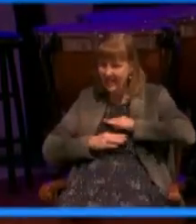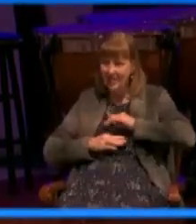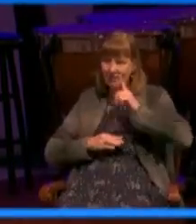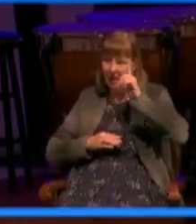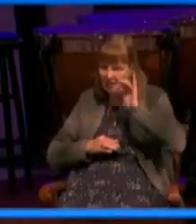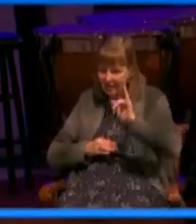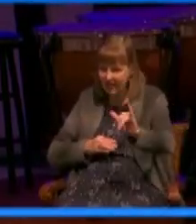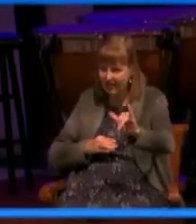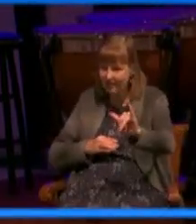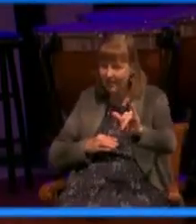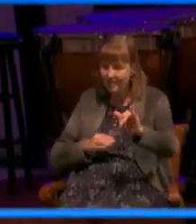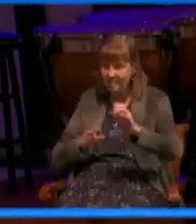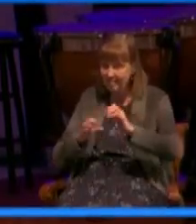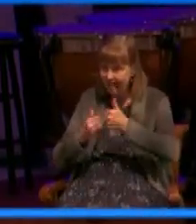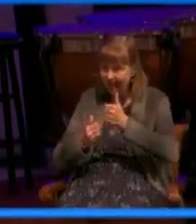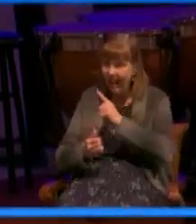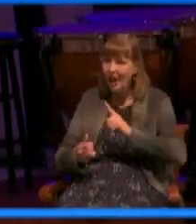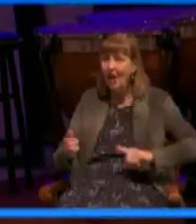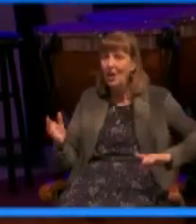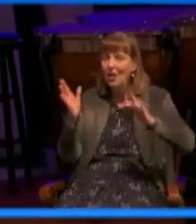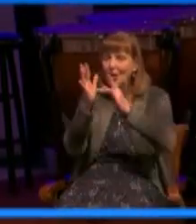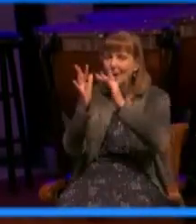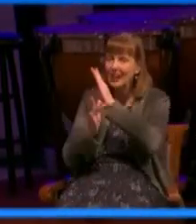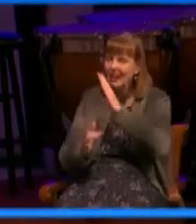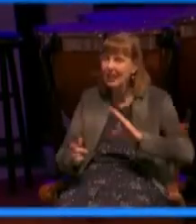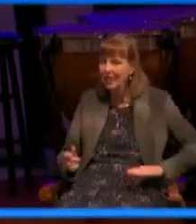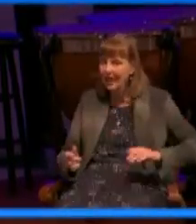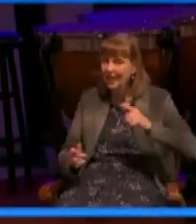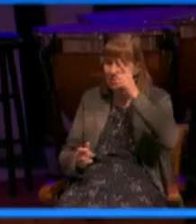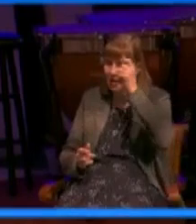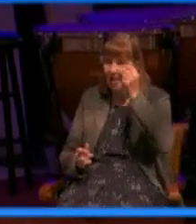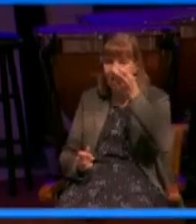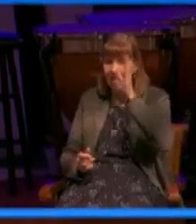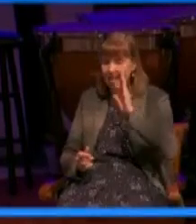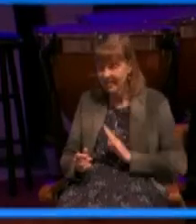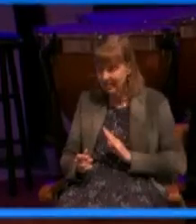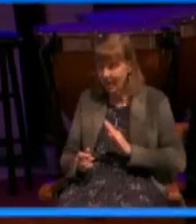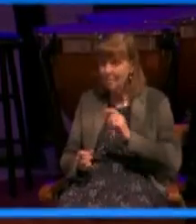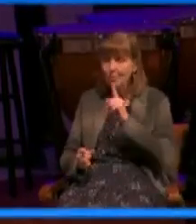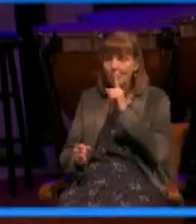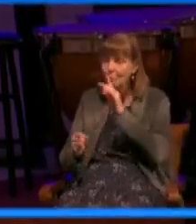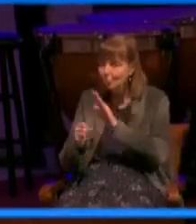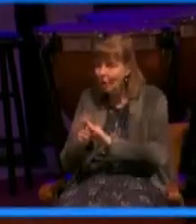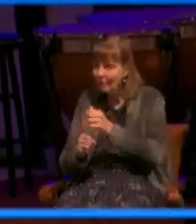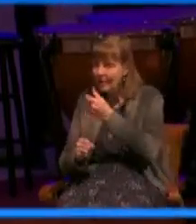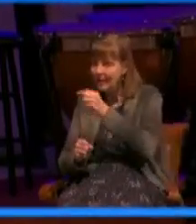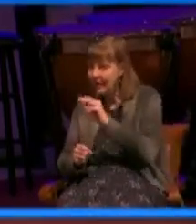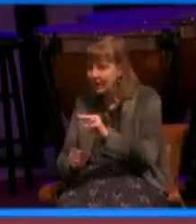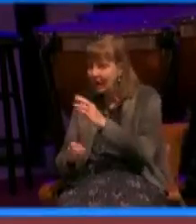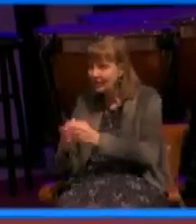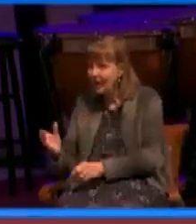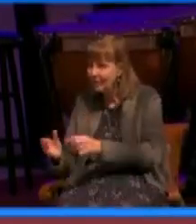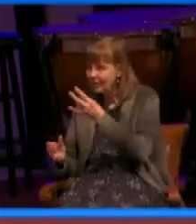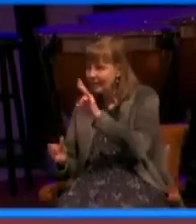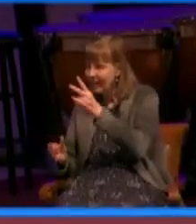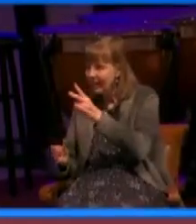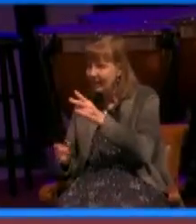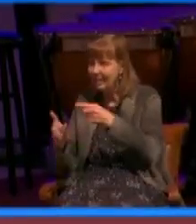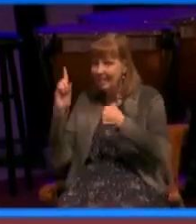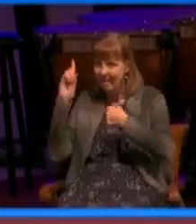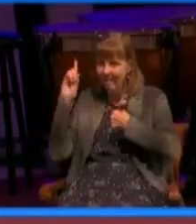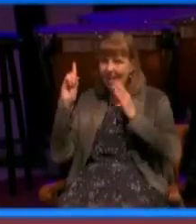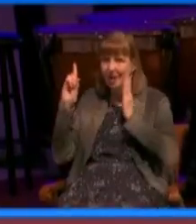Christ, because God made a promise in Genesis 17, I will be your God, an everlasting